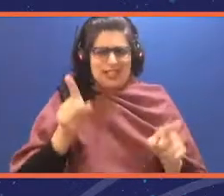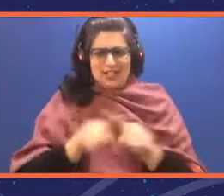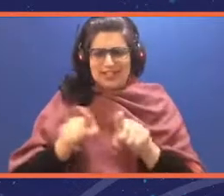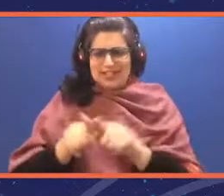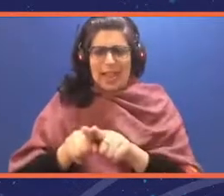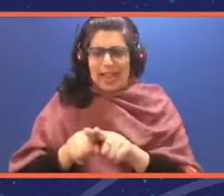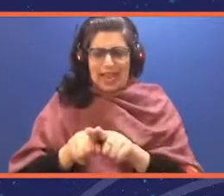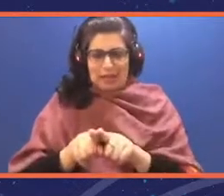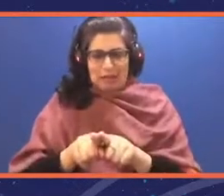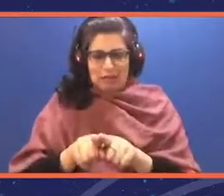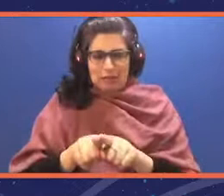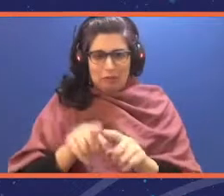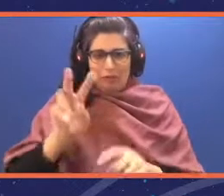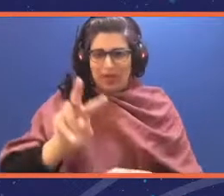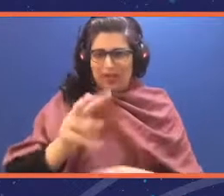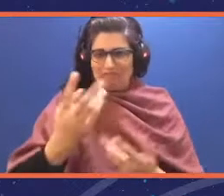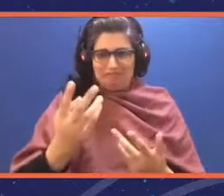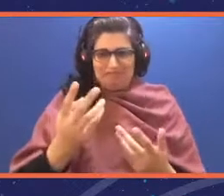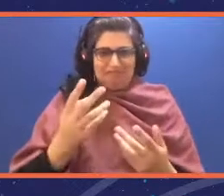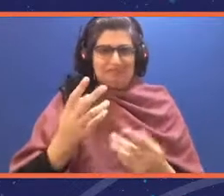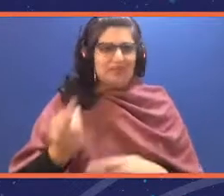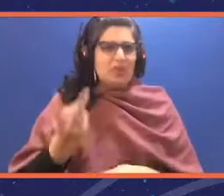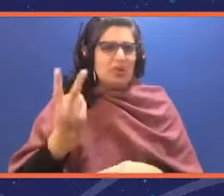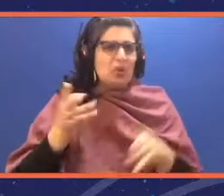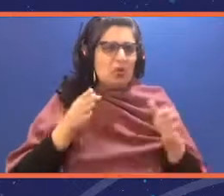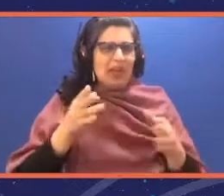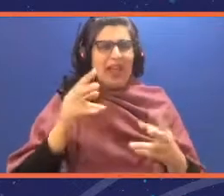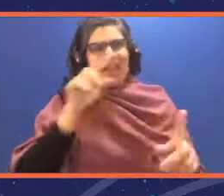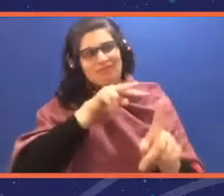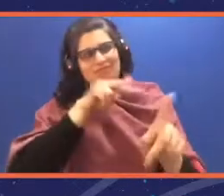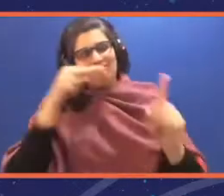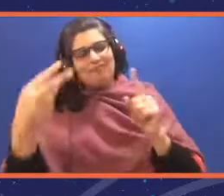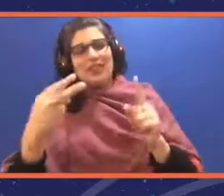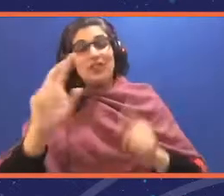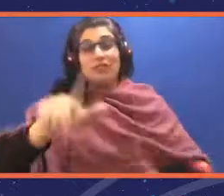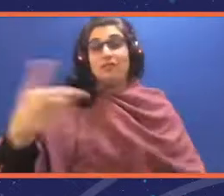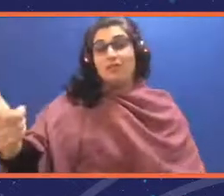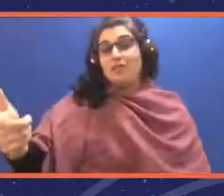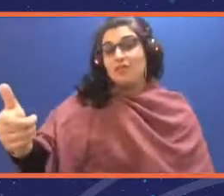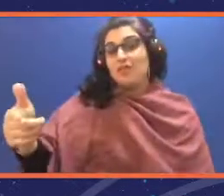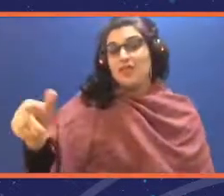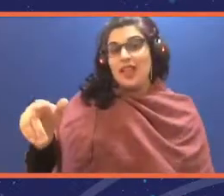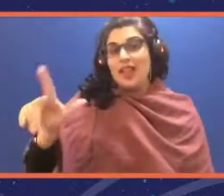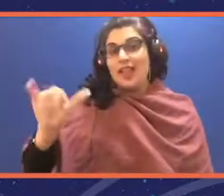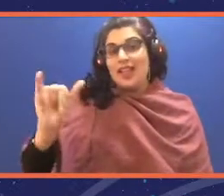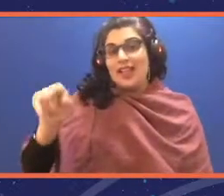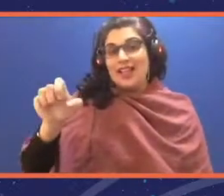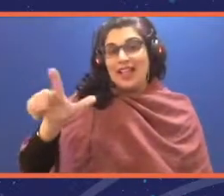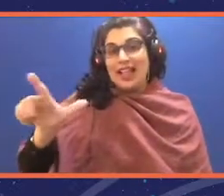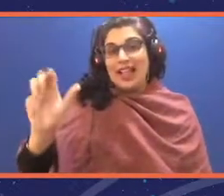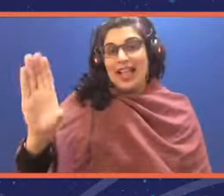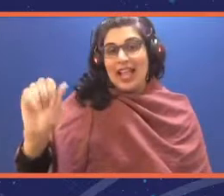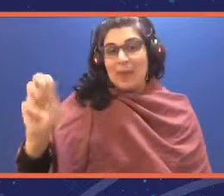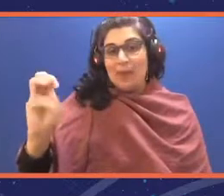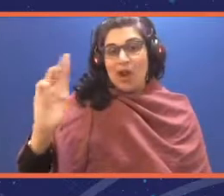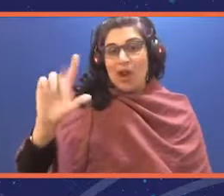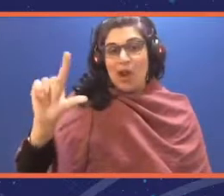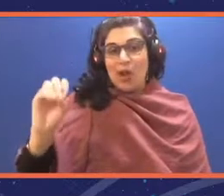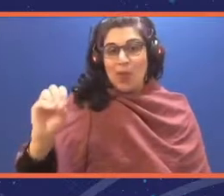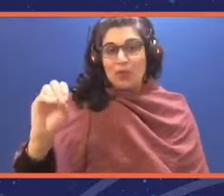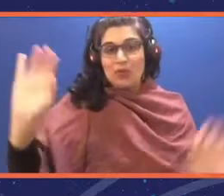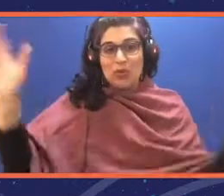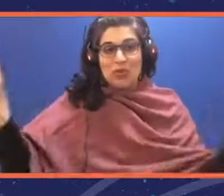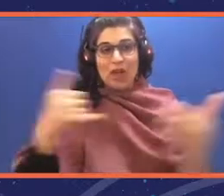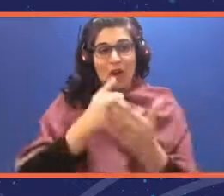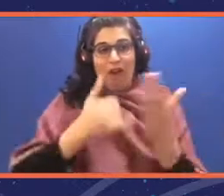different side. So I'm going to hand it over to the moderator of the next panel, who happens to be Lael Camargo, to welcome some artists to